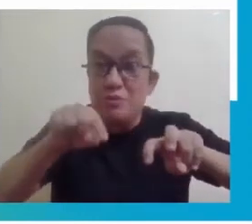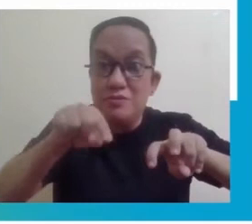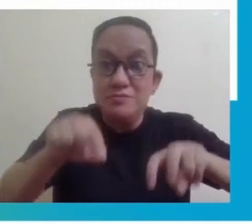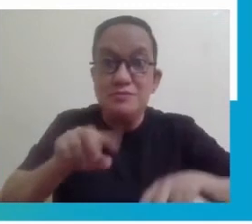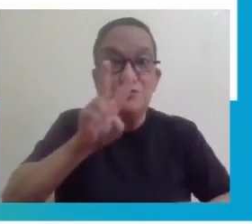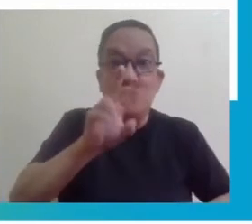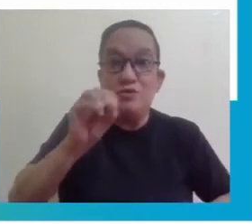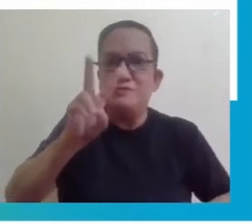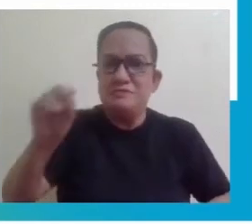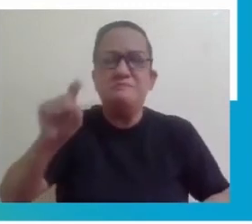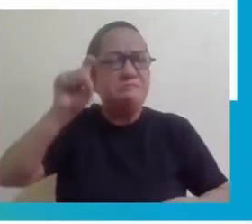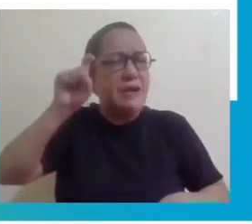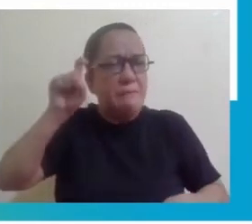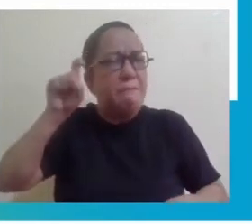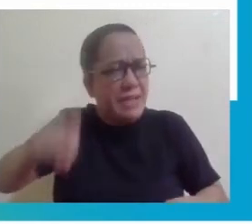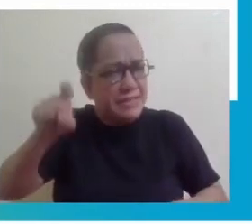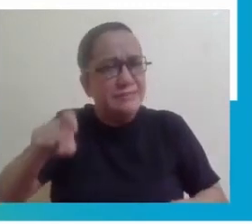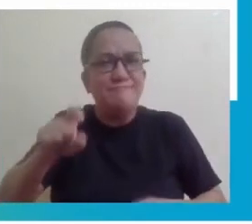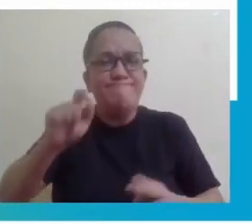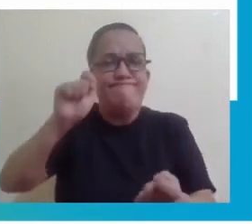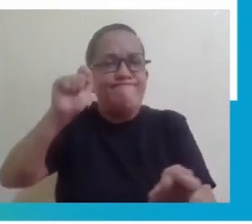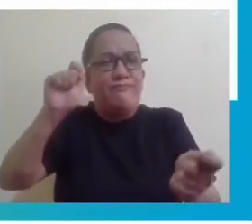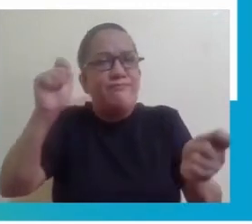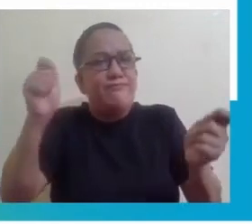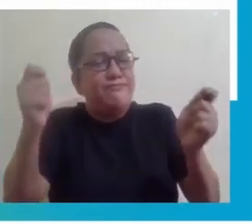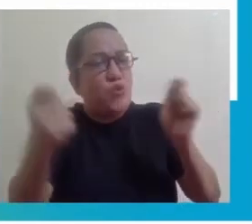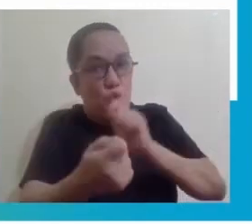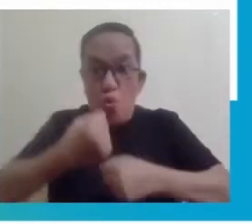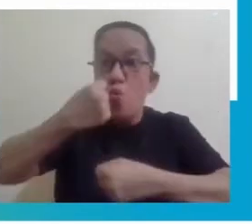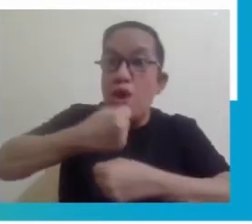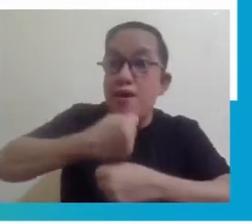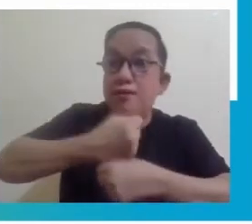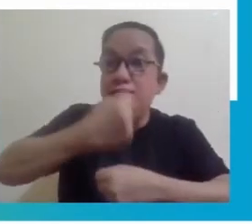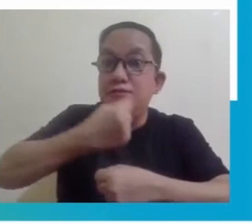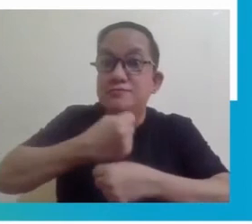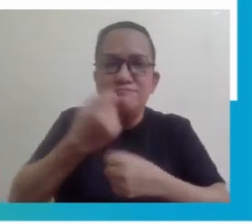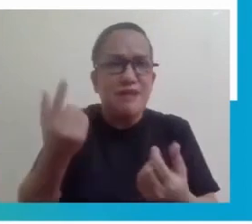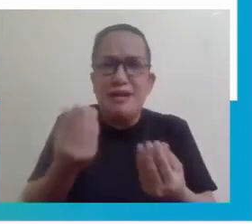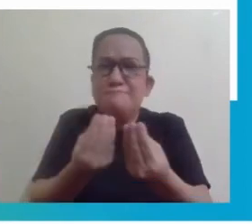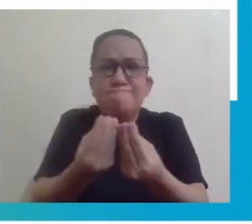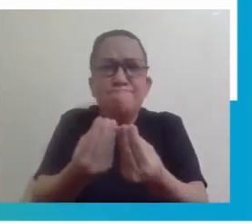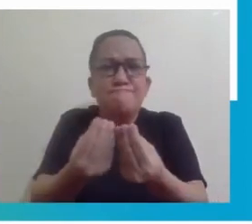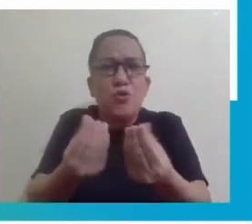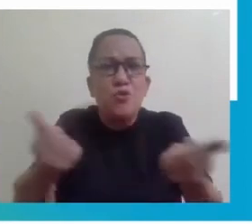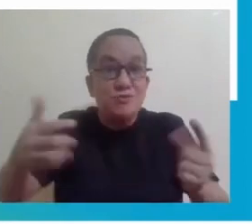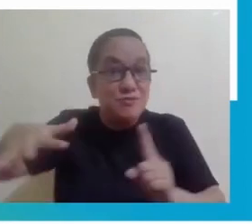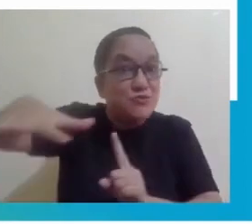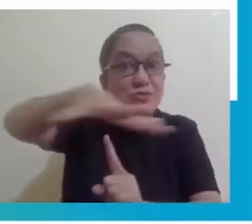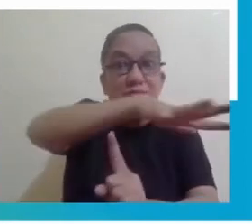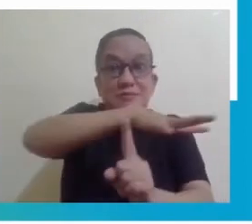by accelerating action on biodiversity loss and climate change. ADB has